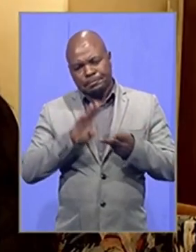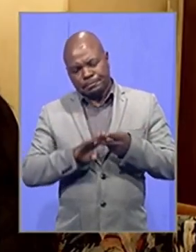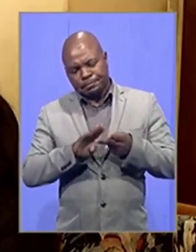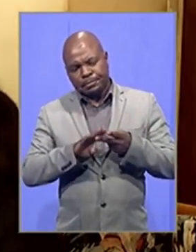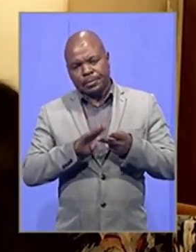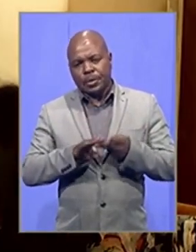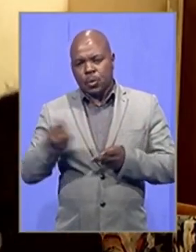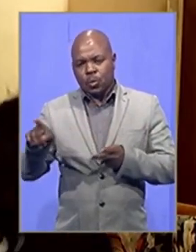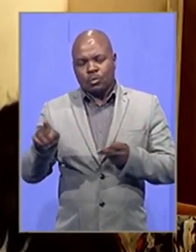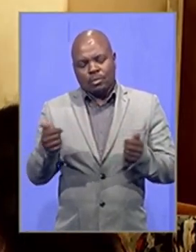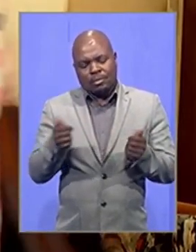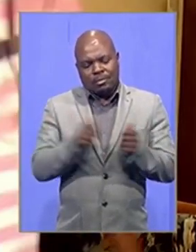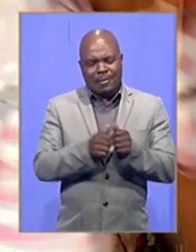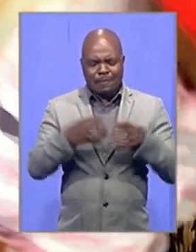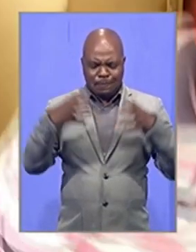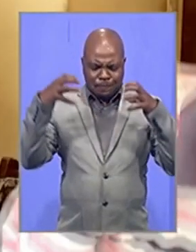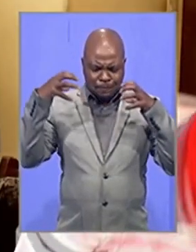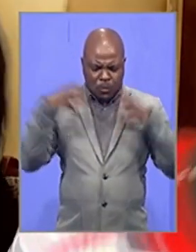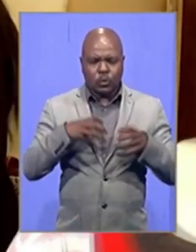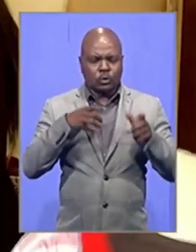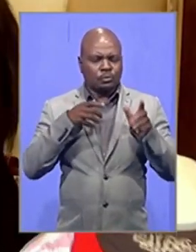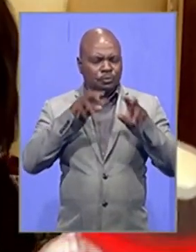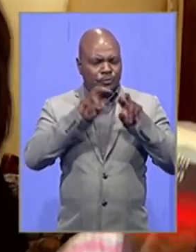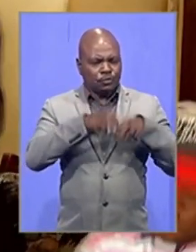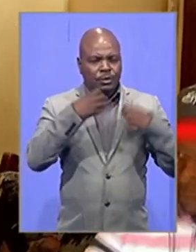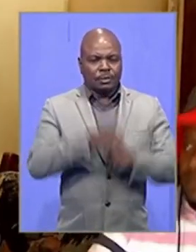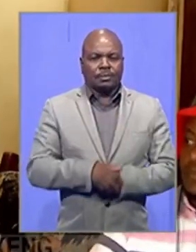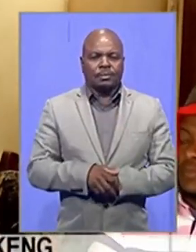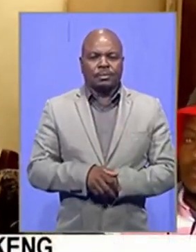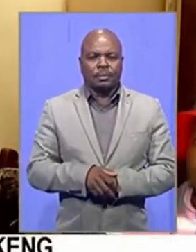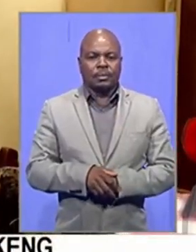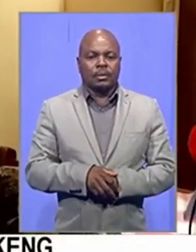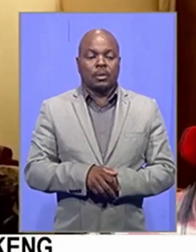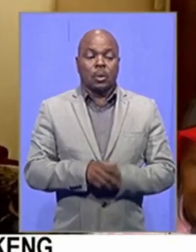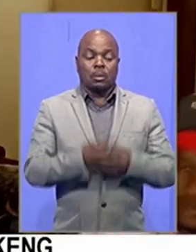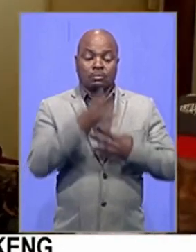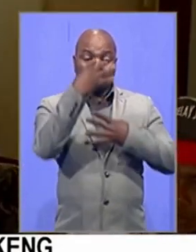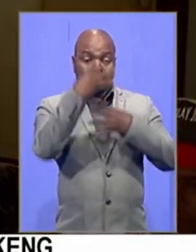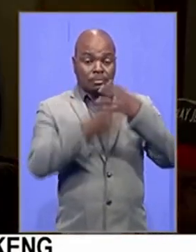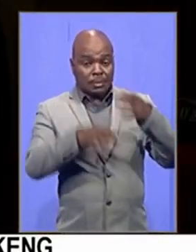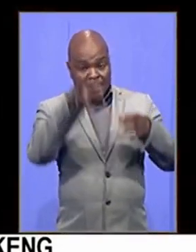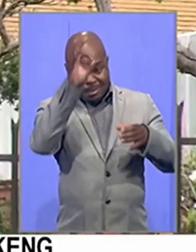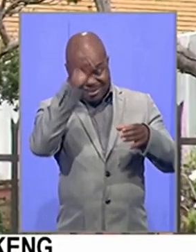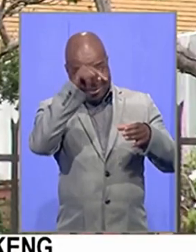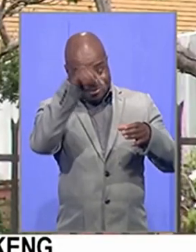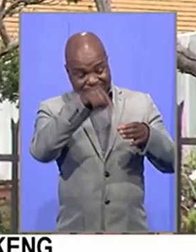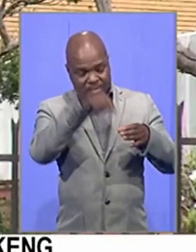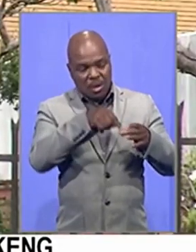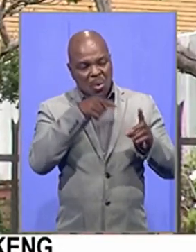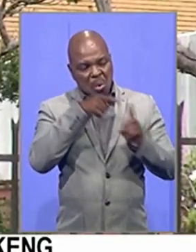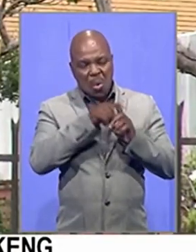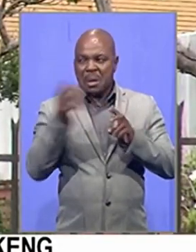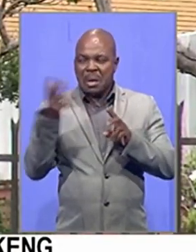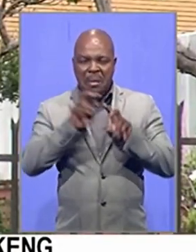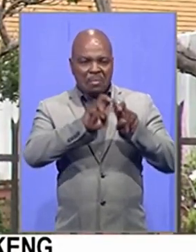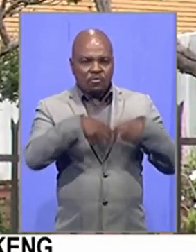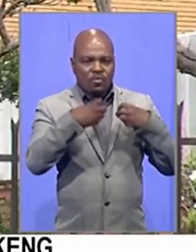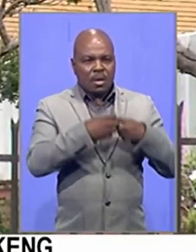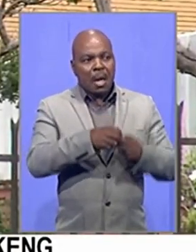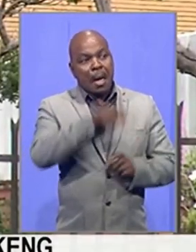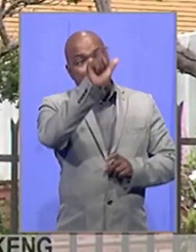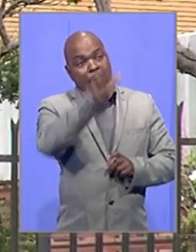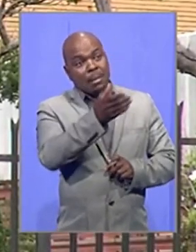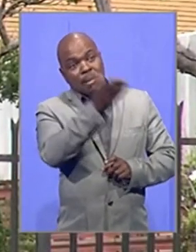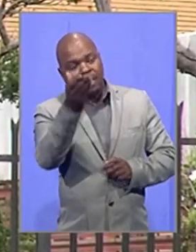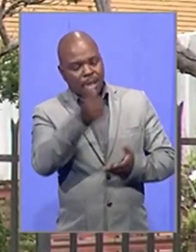a starta a robala le nna ka force o beteletswe mo diseleng tsa mapodisi go sena ope yo